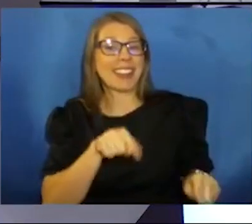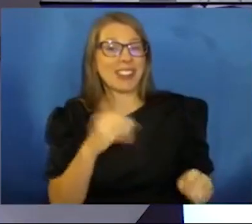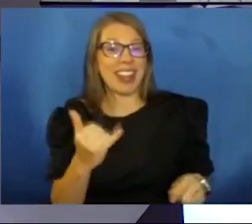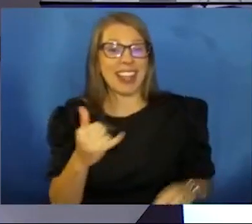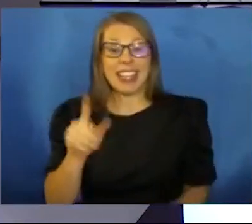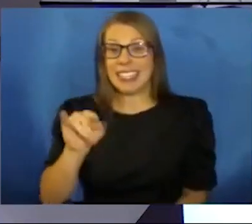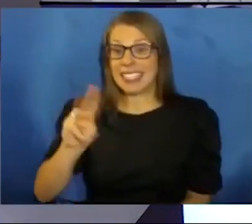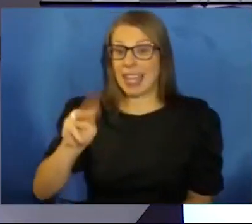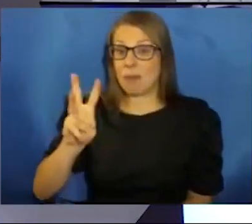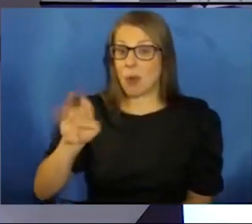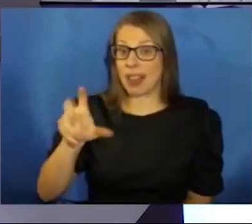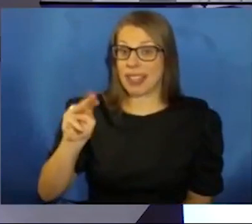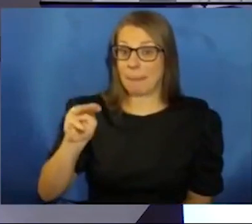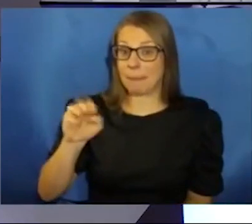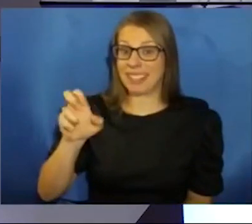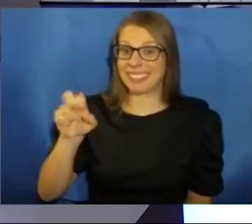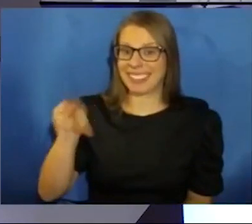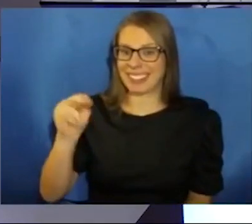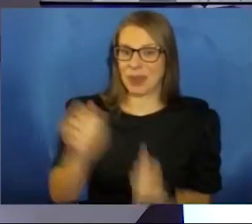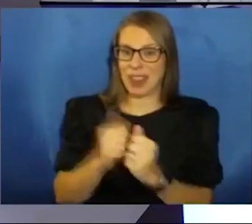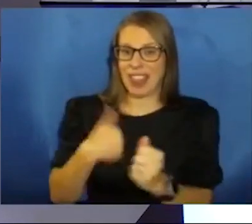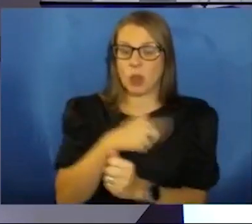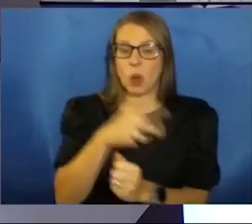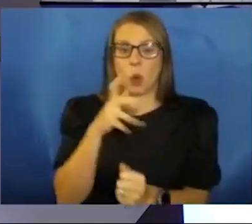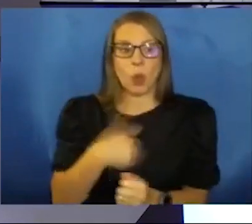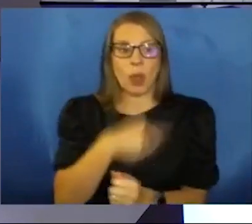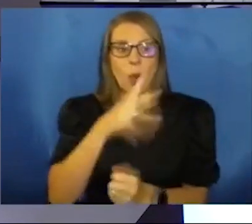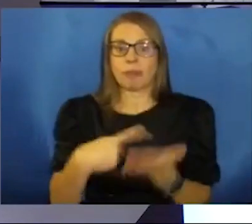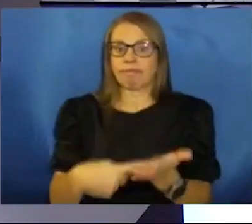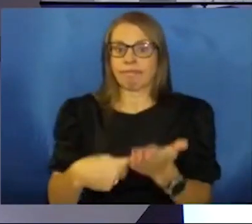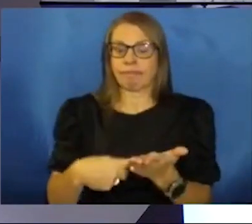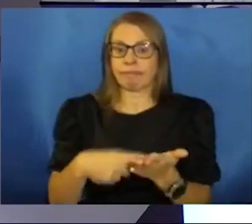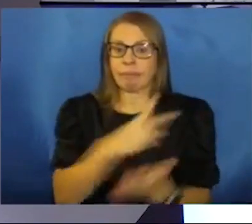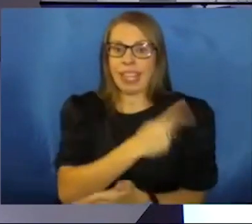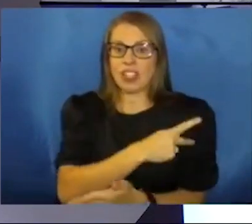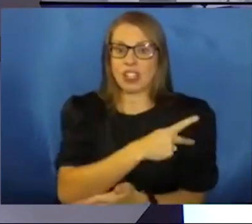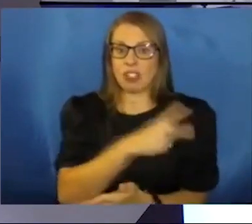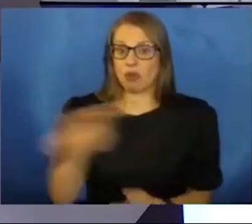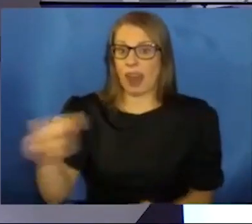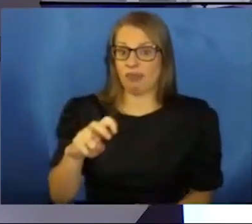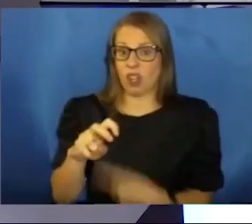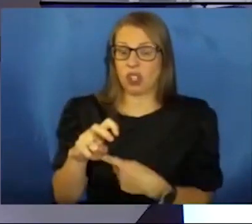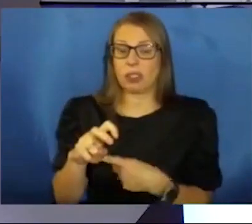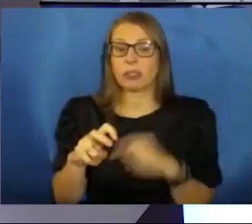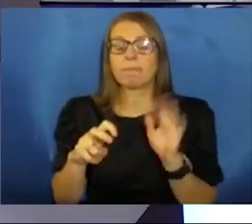to talk patient transfers. And I just want to jump right in and talk, Dr. Williamson, about